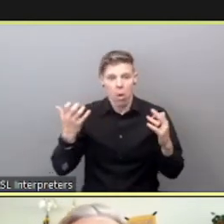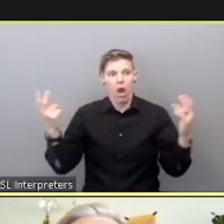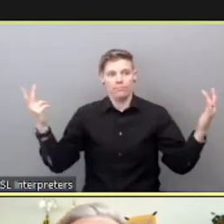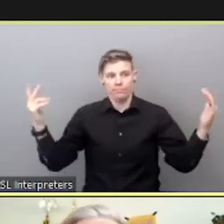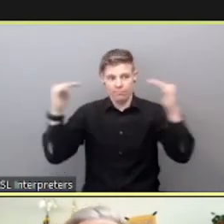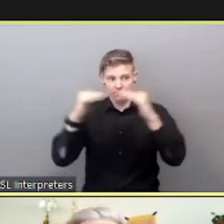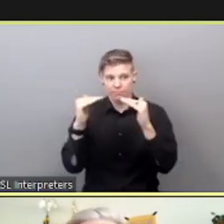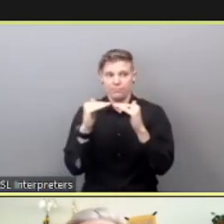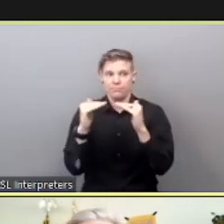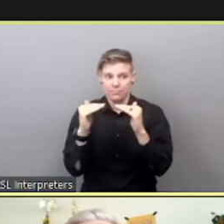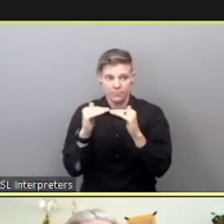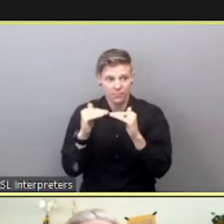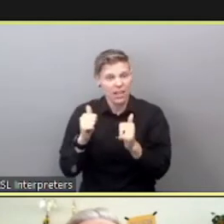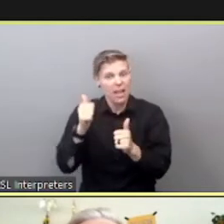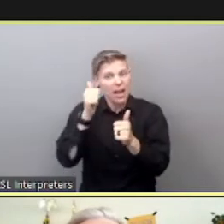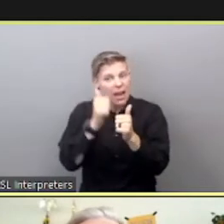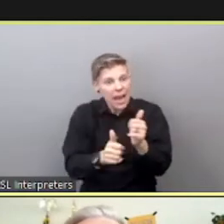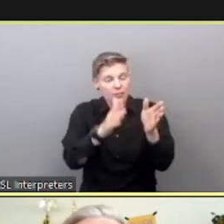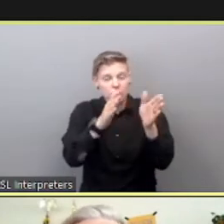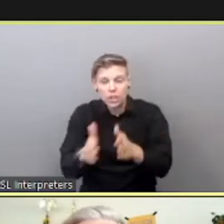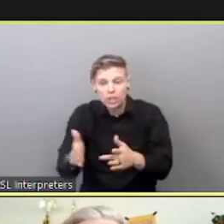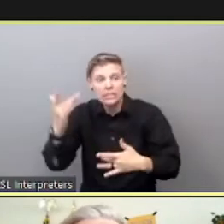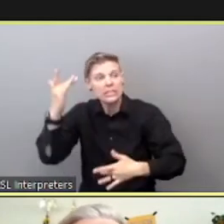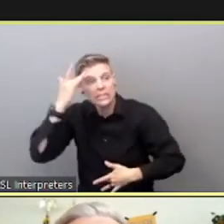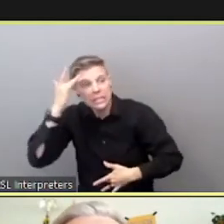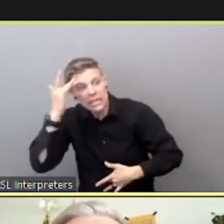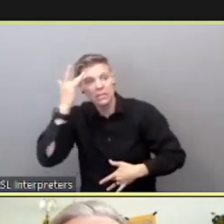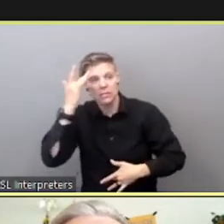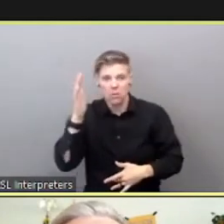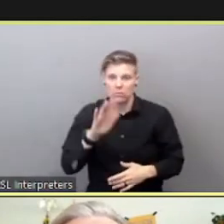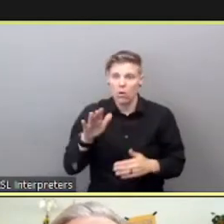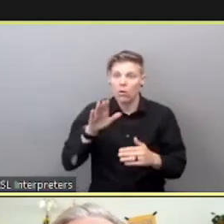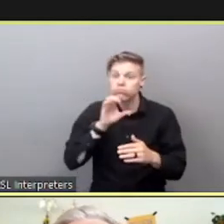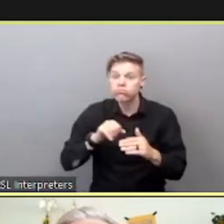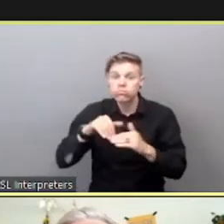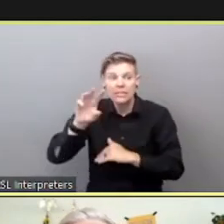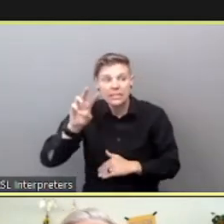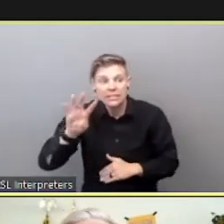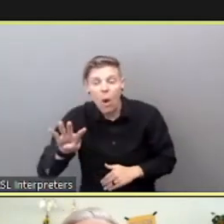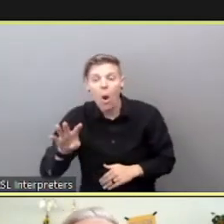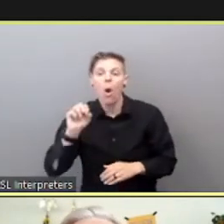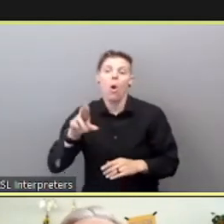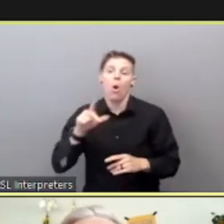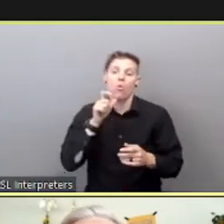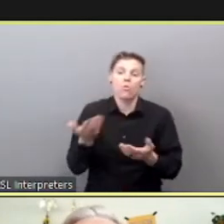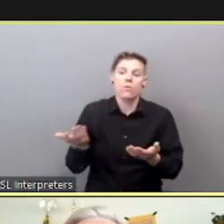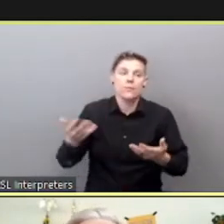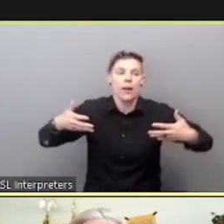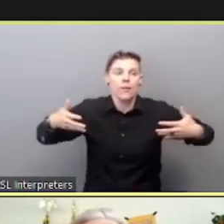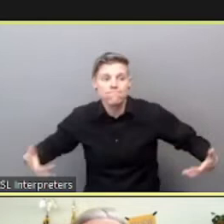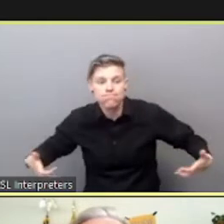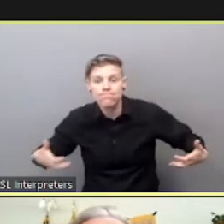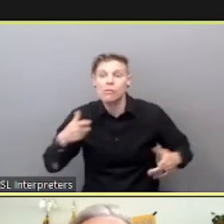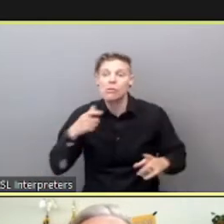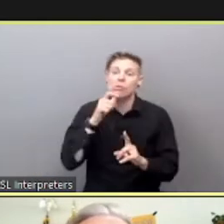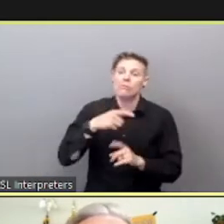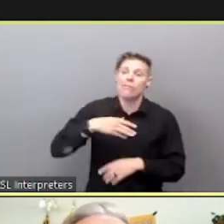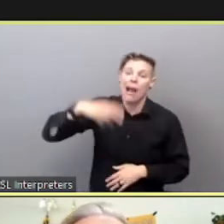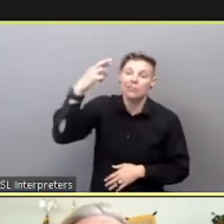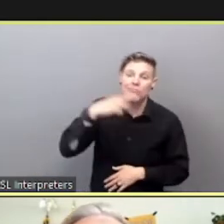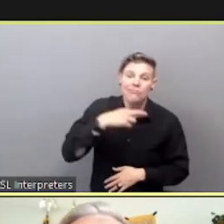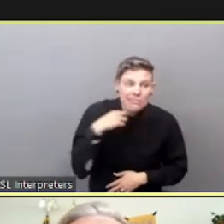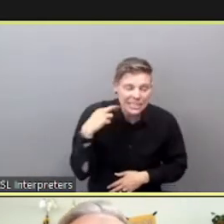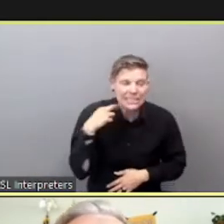over 64 or is overweight or has a risk factor. I'd love to see every single person